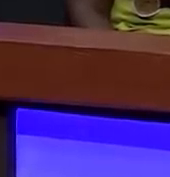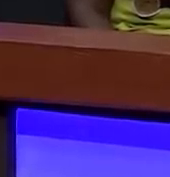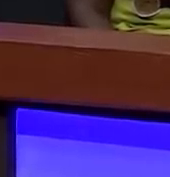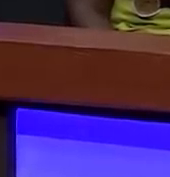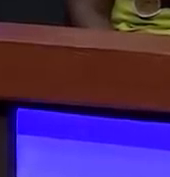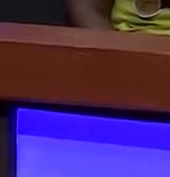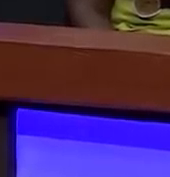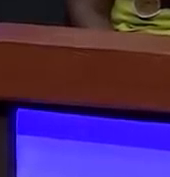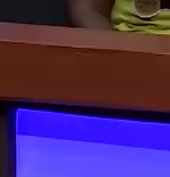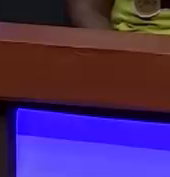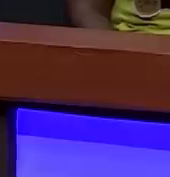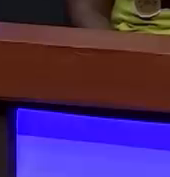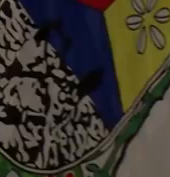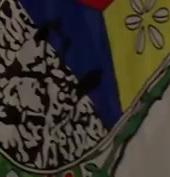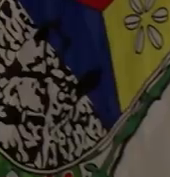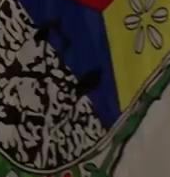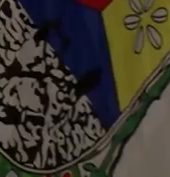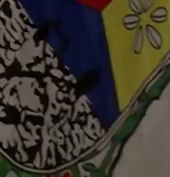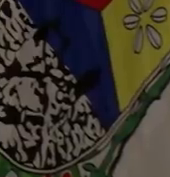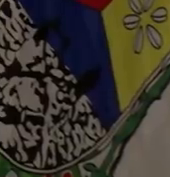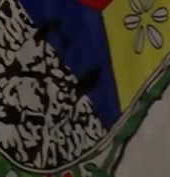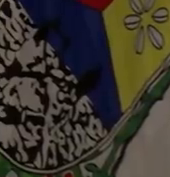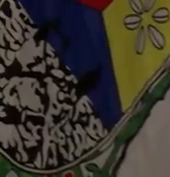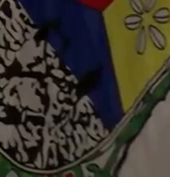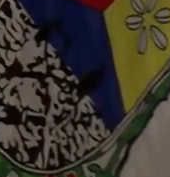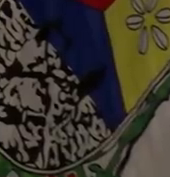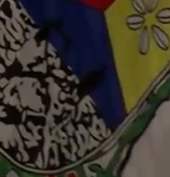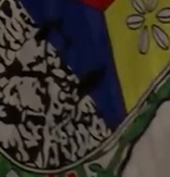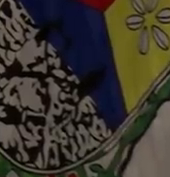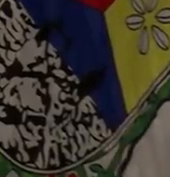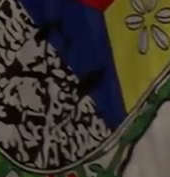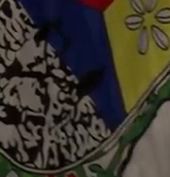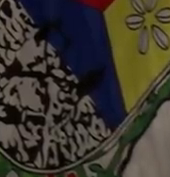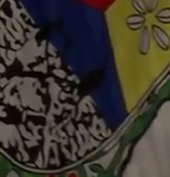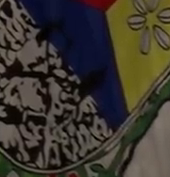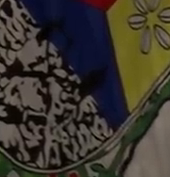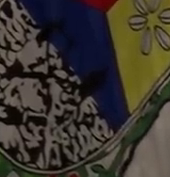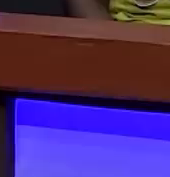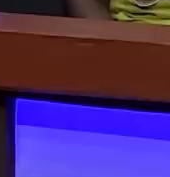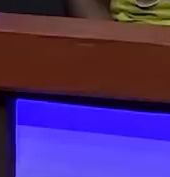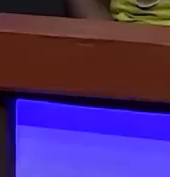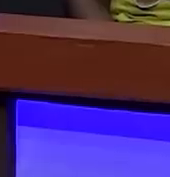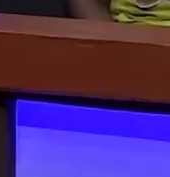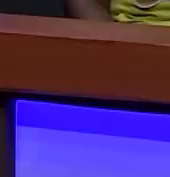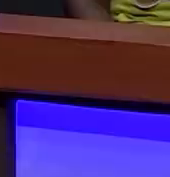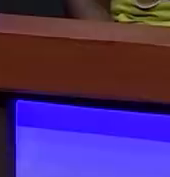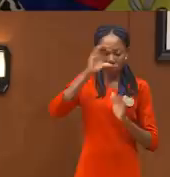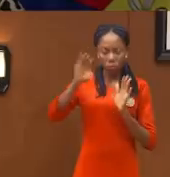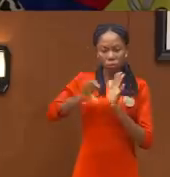him. Judge Fumi offers words of advice. And after the break, she dismisses this